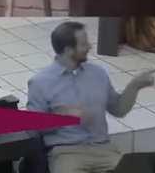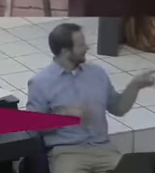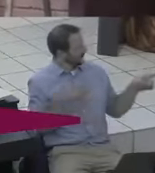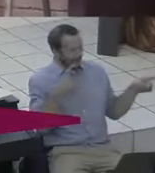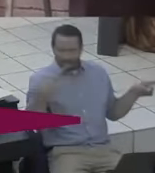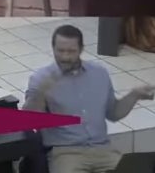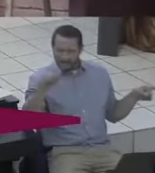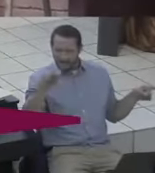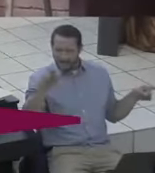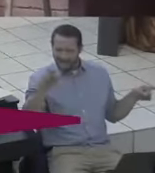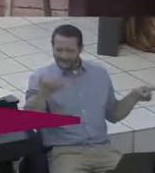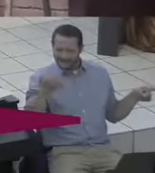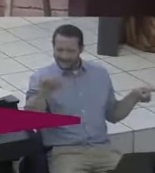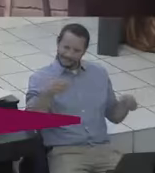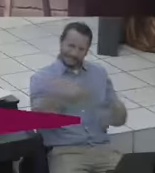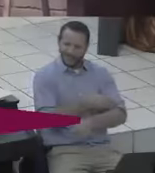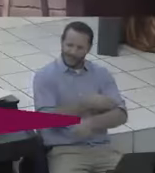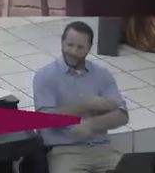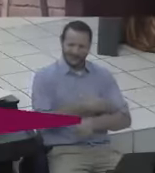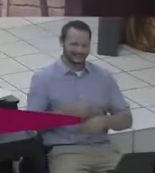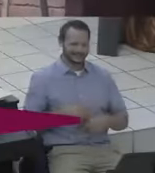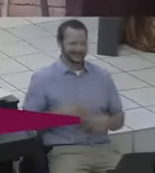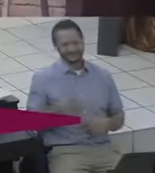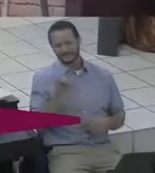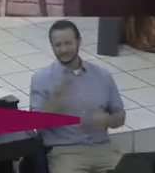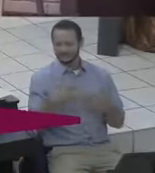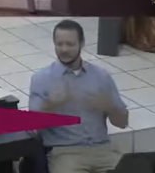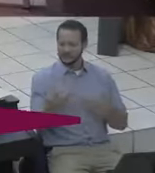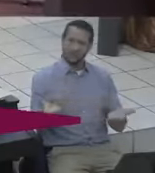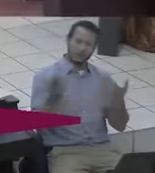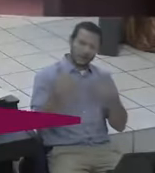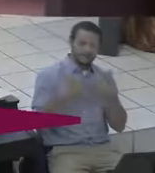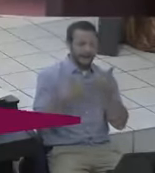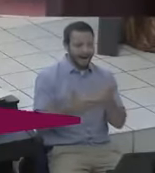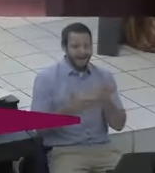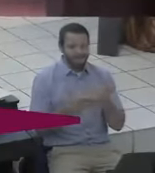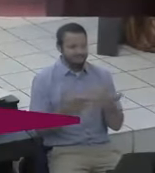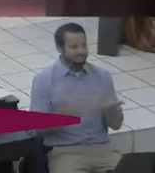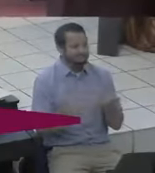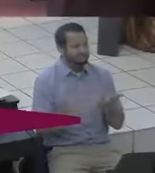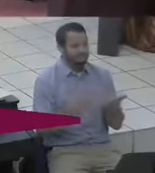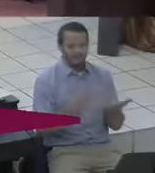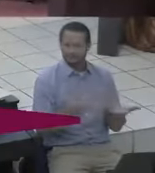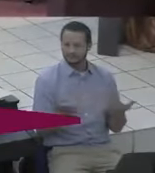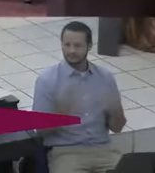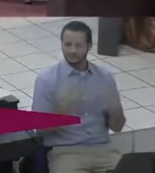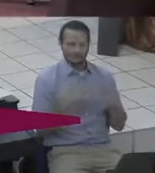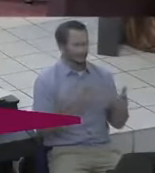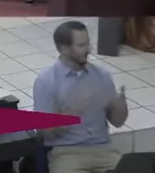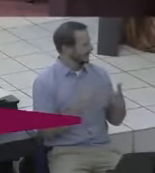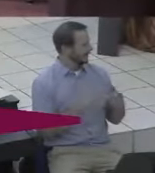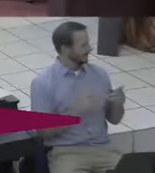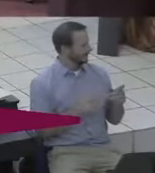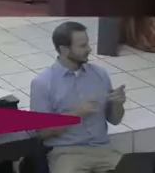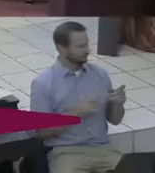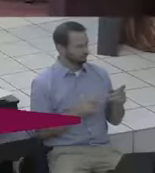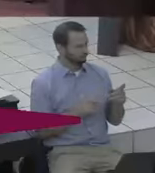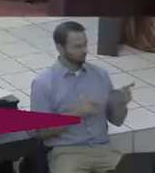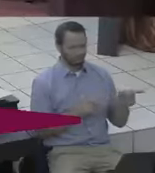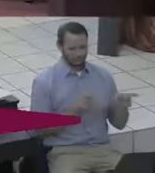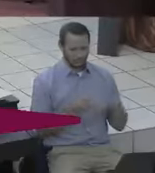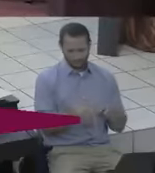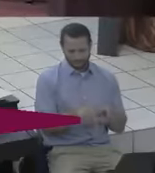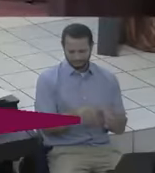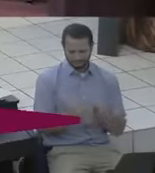Pansy power. So if you'd like to come out and help out, please contact Greg Snyder, and his information is in